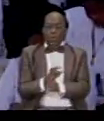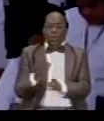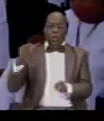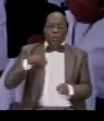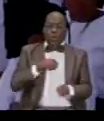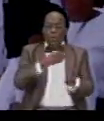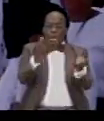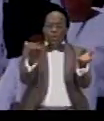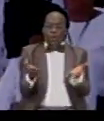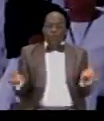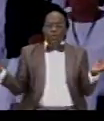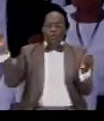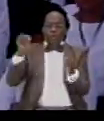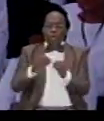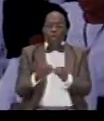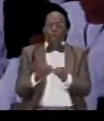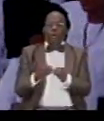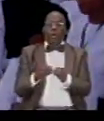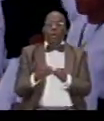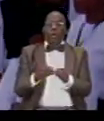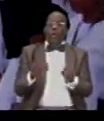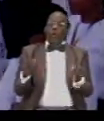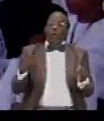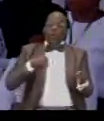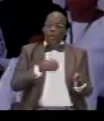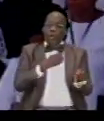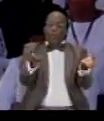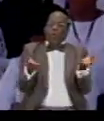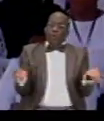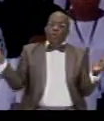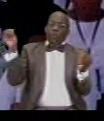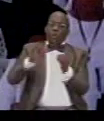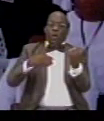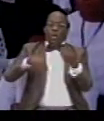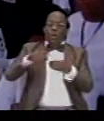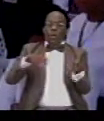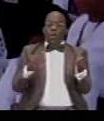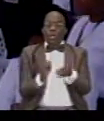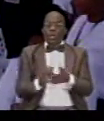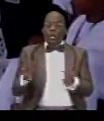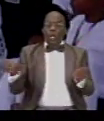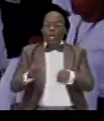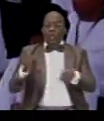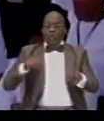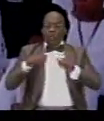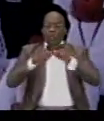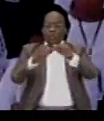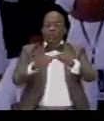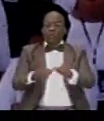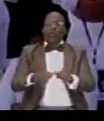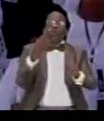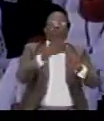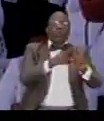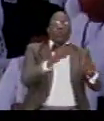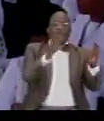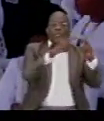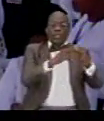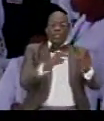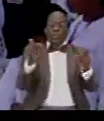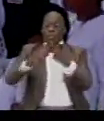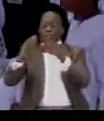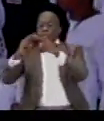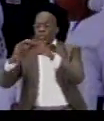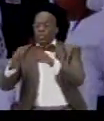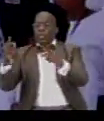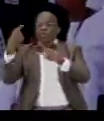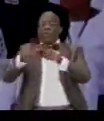more about that. We want more about that. We want more about that. As we go on from month to month, from city to city, from state to state,